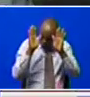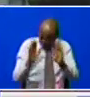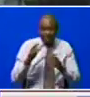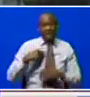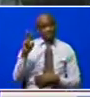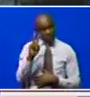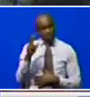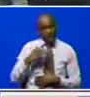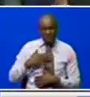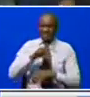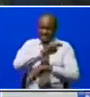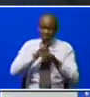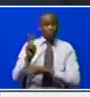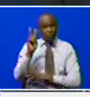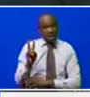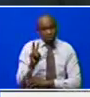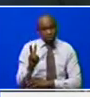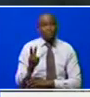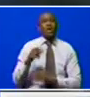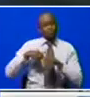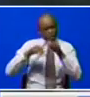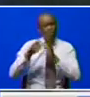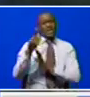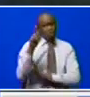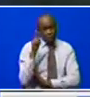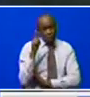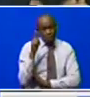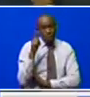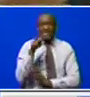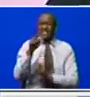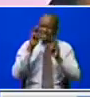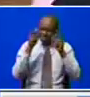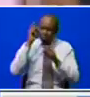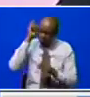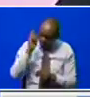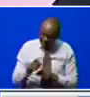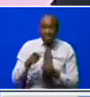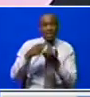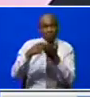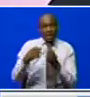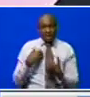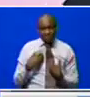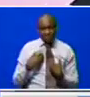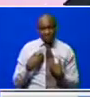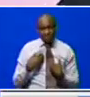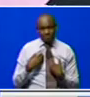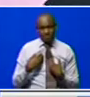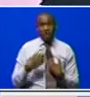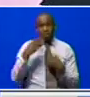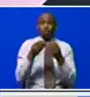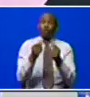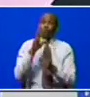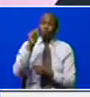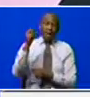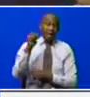values. Okay. National values, rule of law issues. You know, those are issues we must have. Those conversation. Soft issues, yeah. The software.